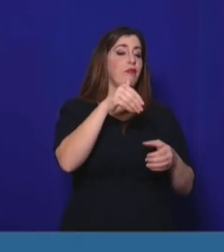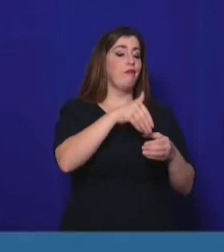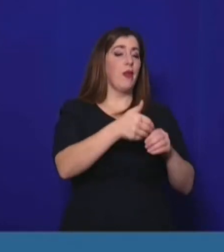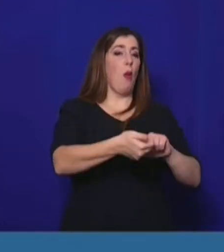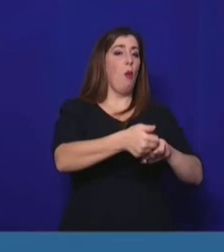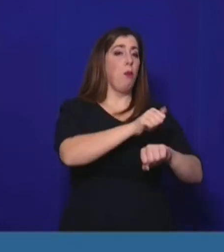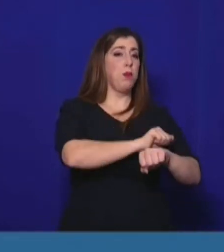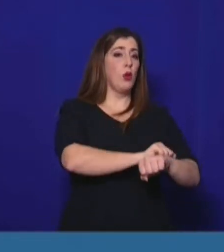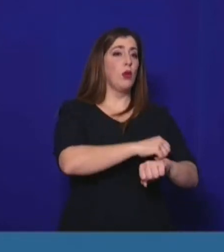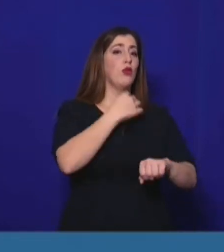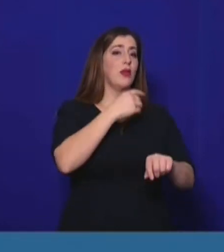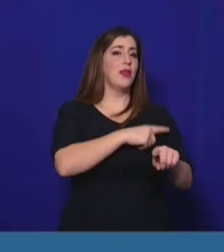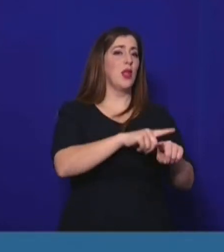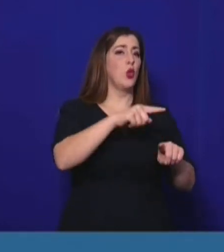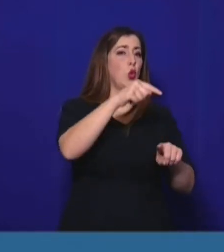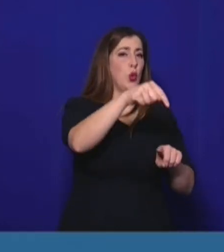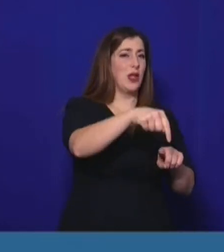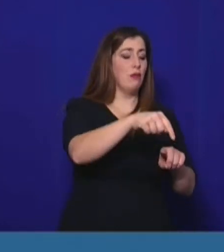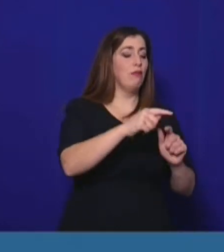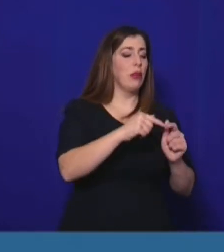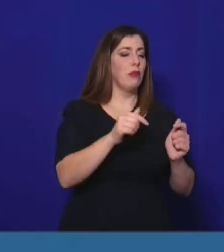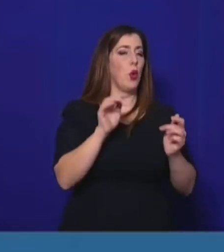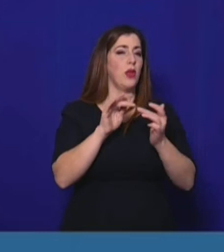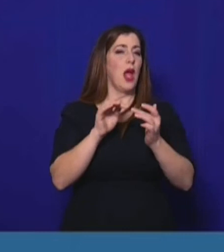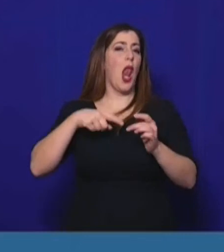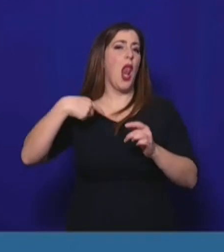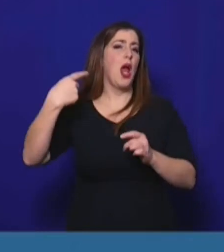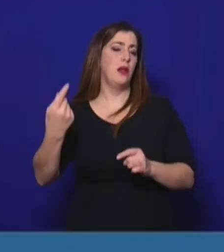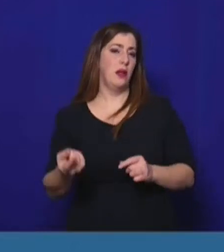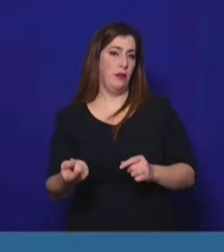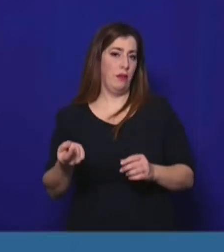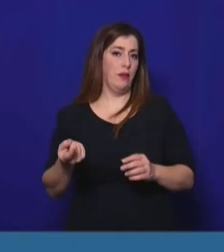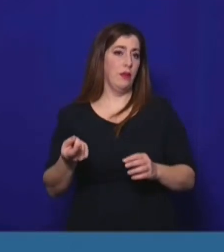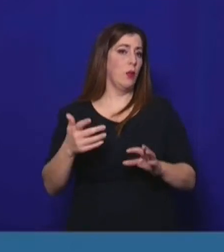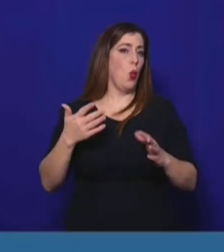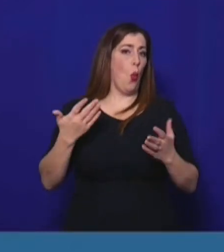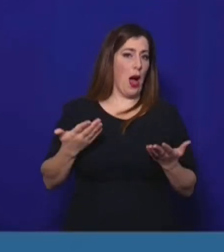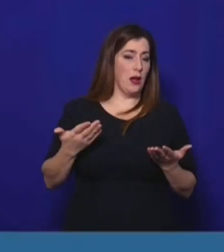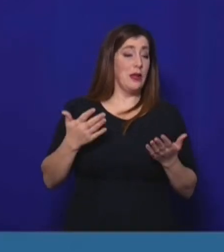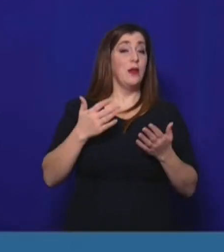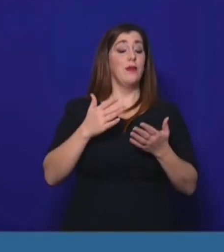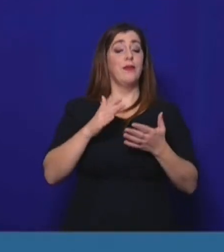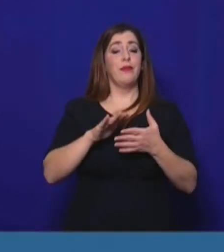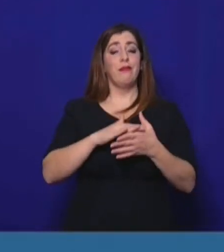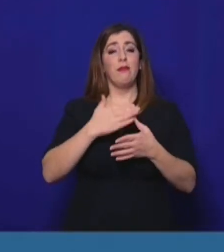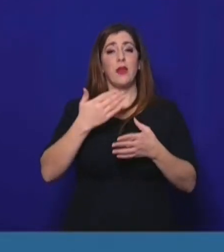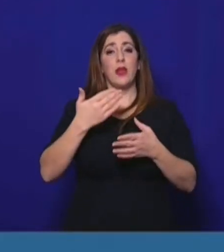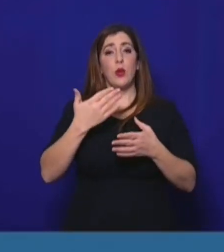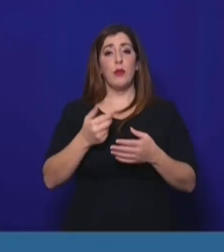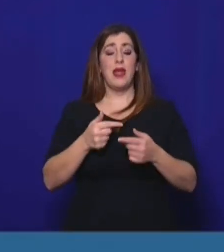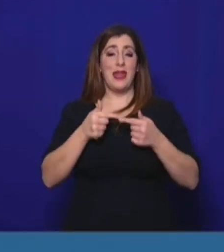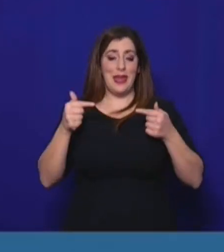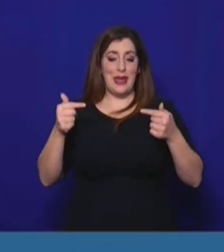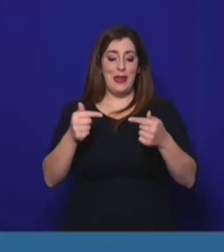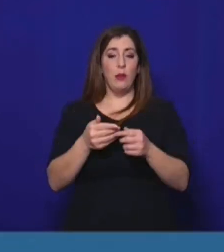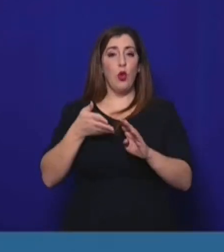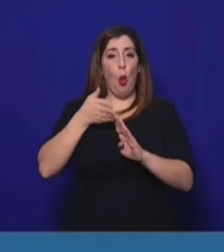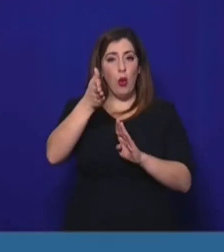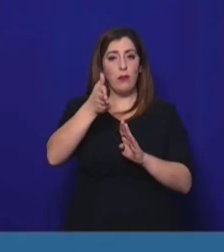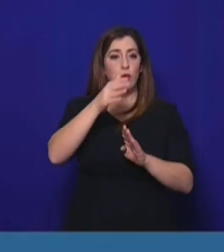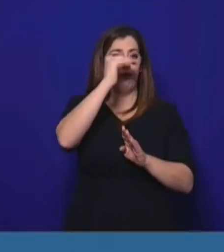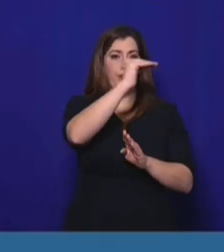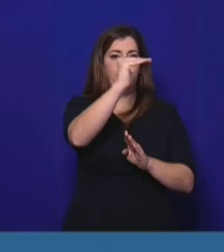we will be contacting you later so that we will be organizing the vaccination within your own home. I appeal